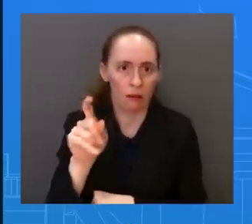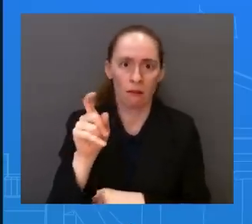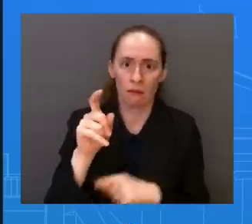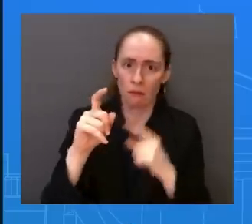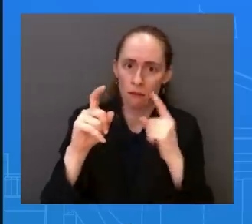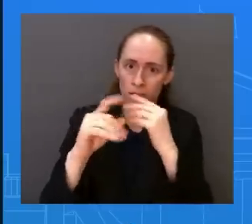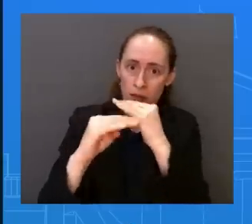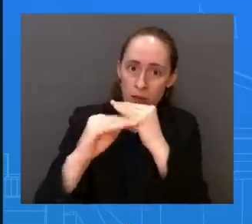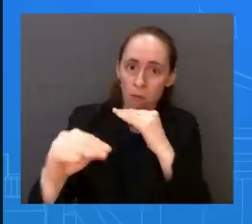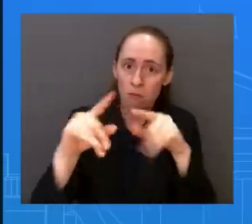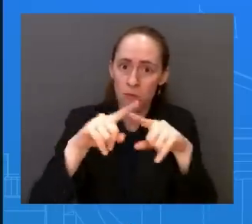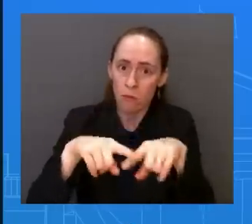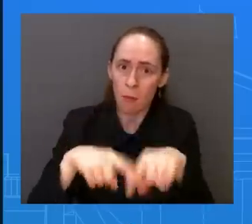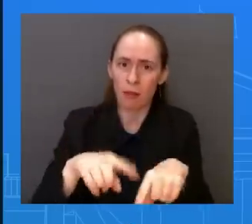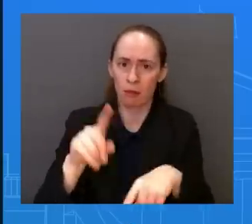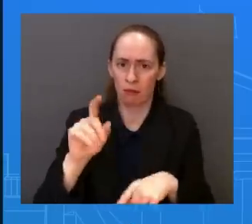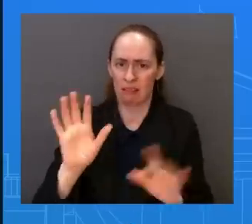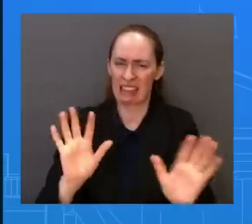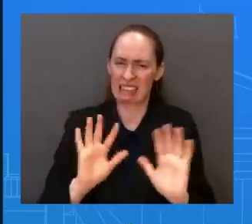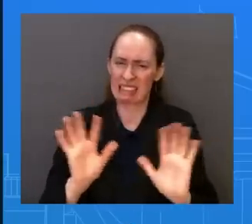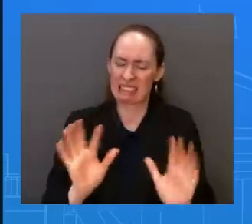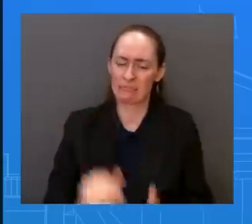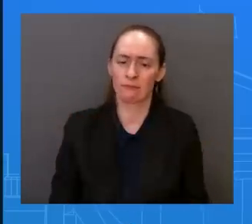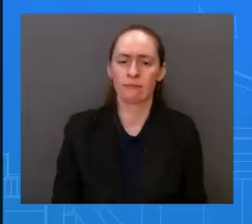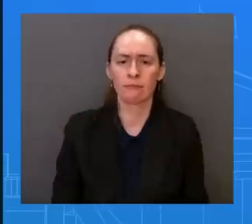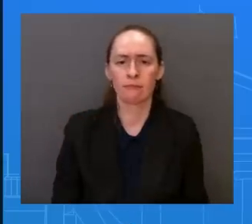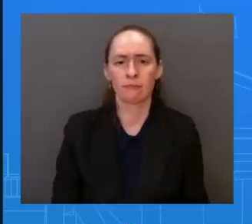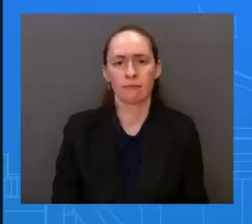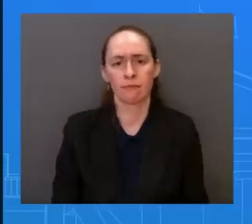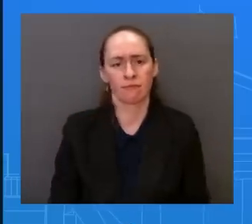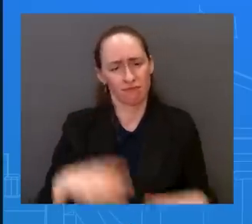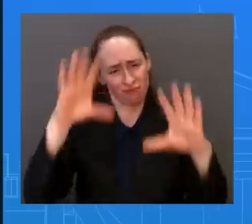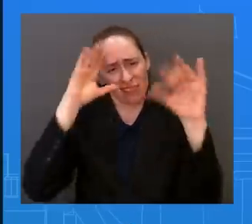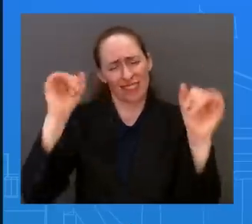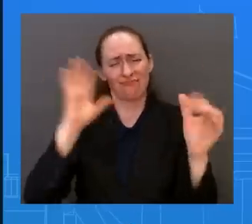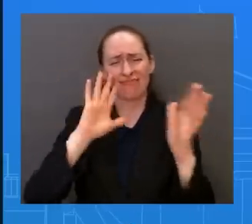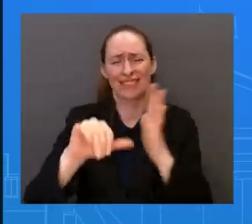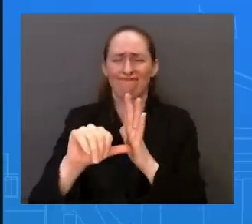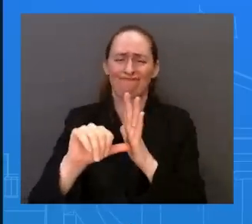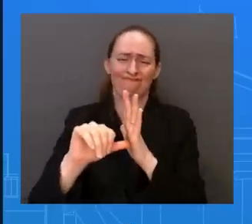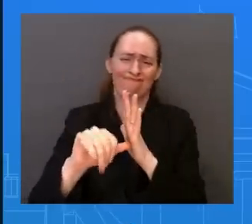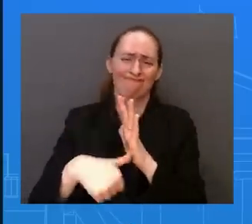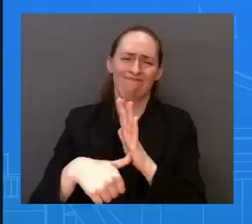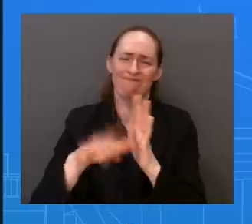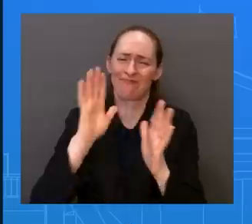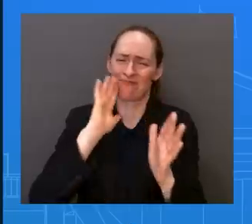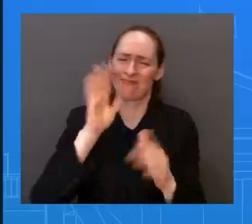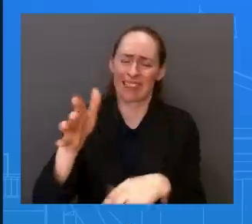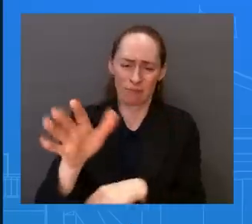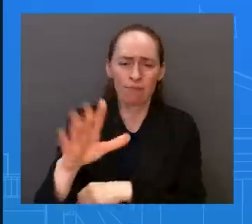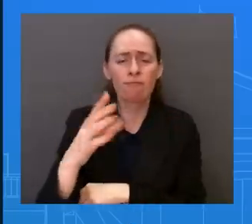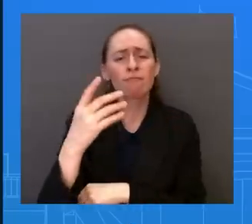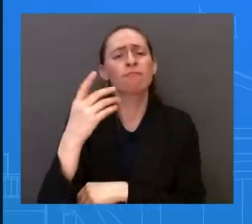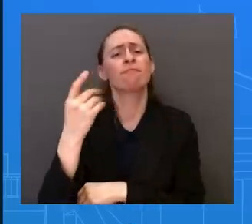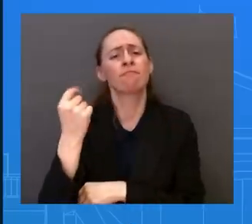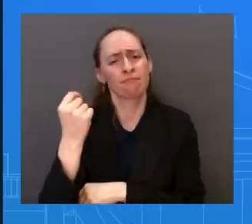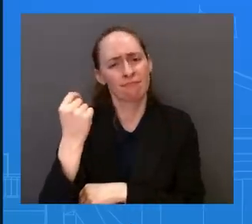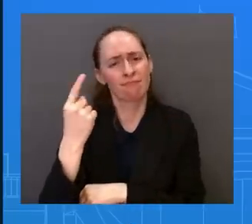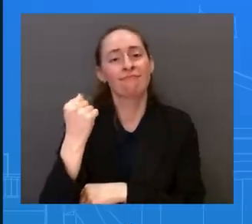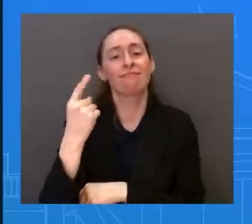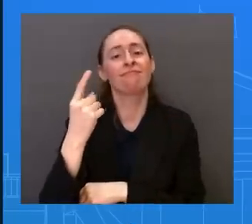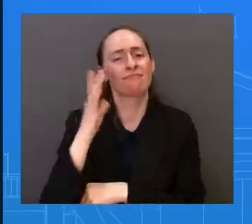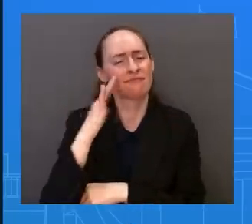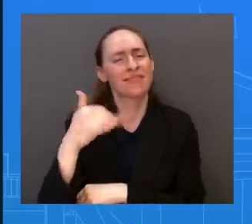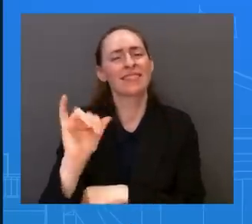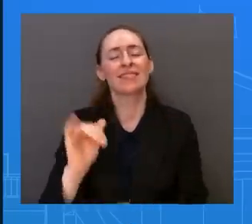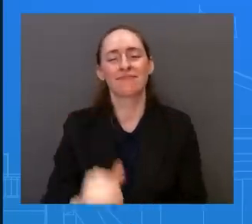clearly from the president, and you'll hear an openness and, in fact, an eagerness to have a real serious conversation about the fiscal